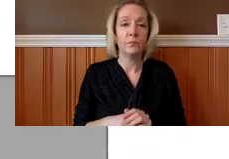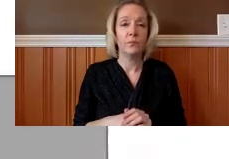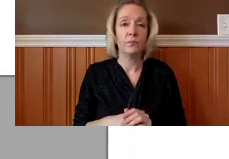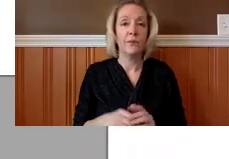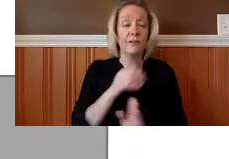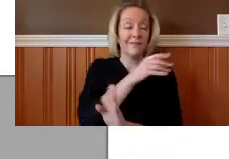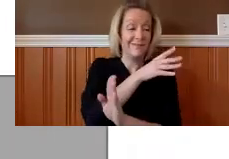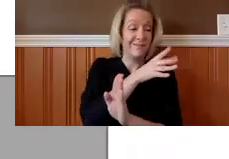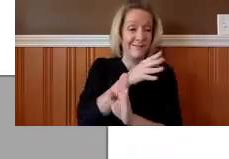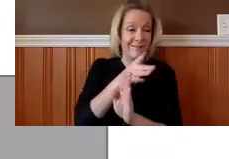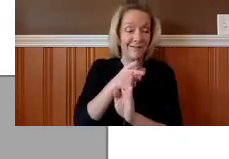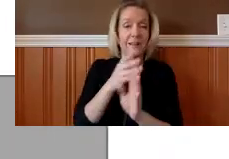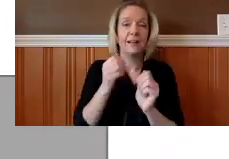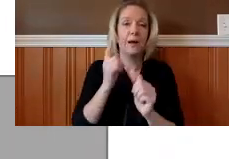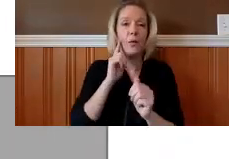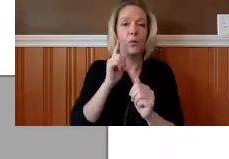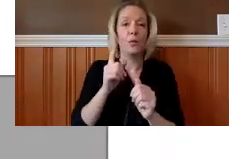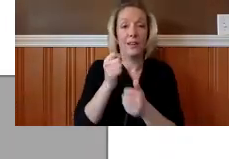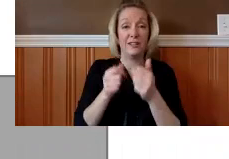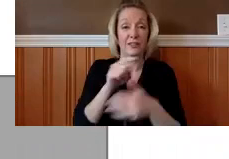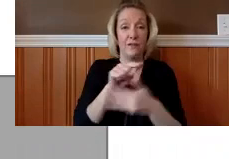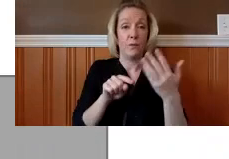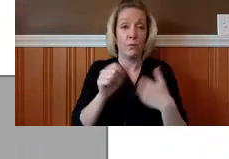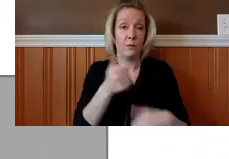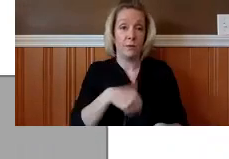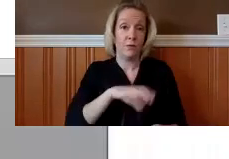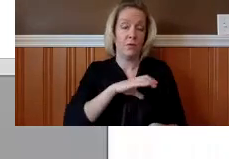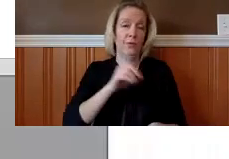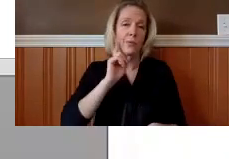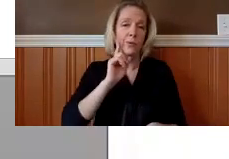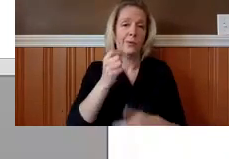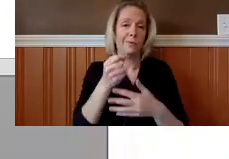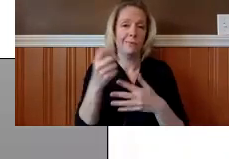and talk about each of the characteristics individually.